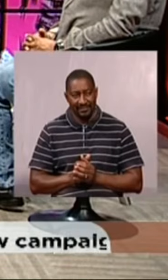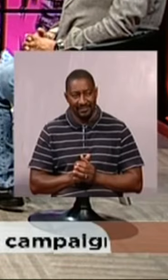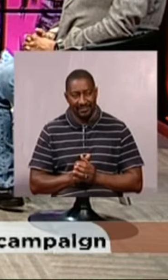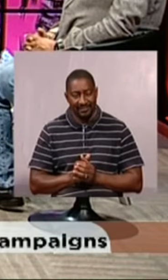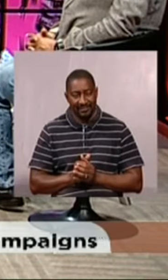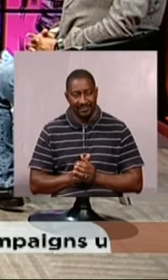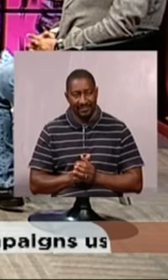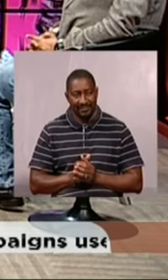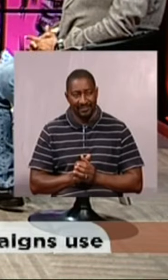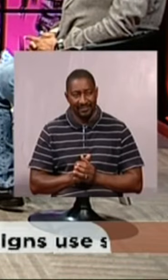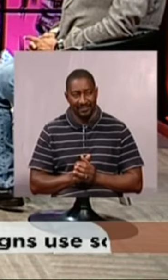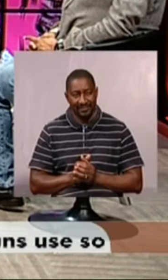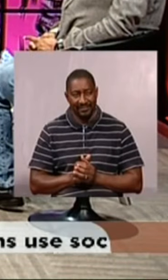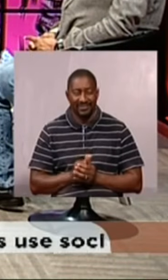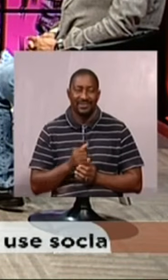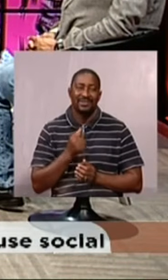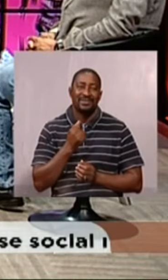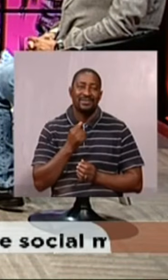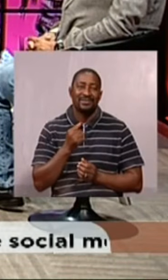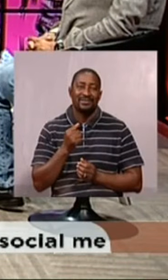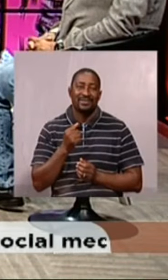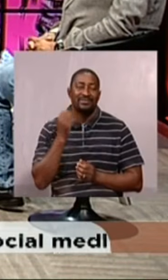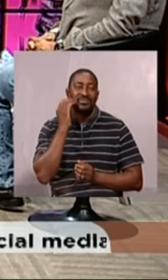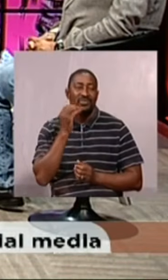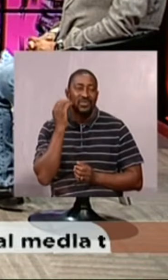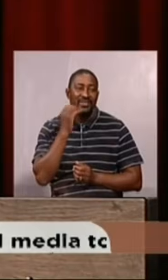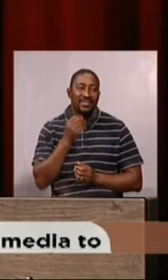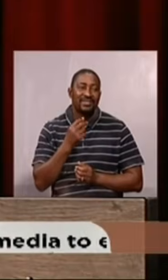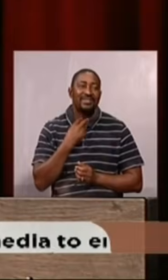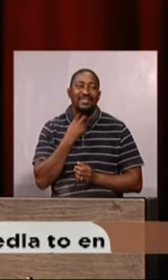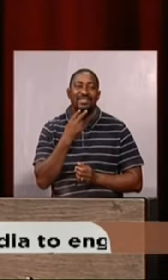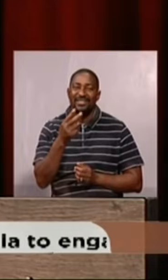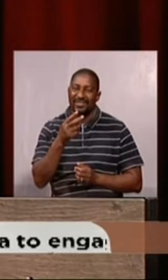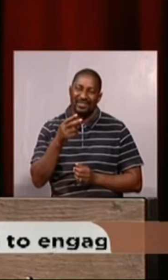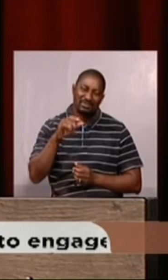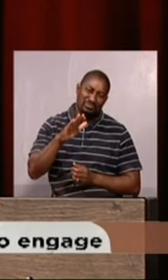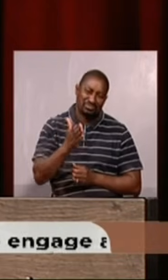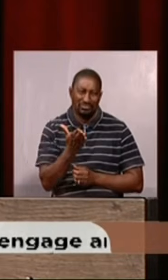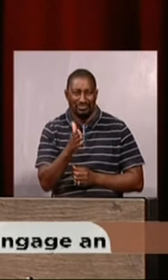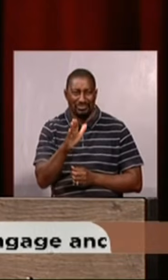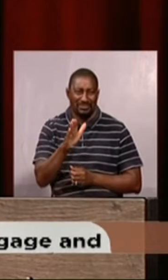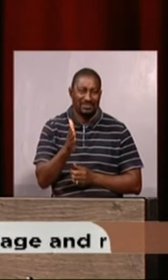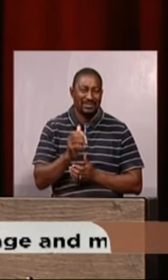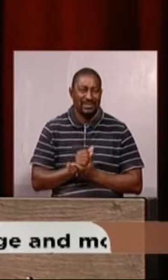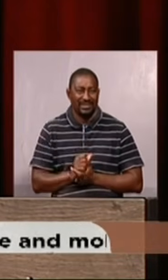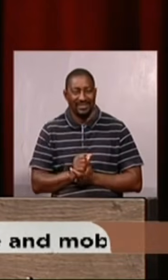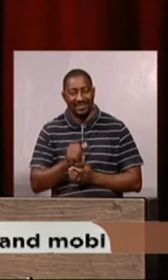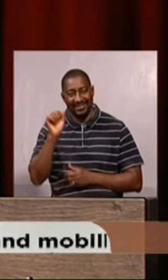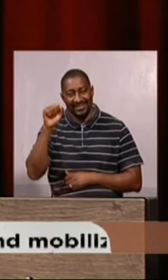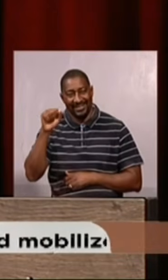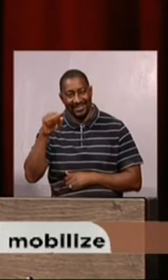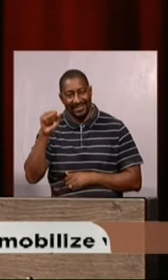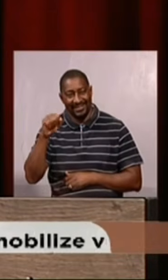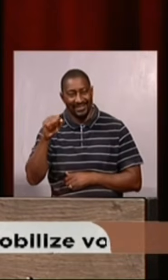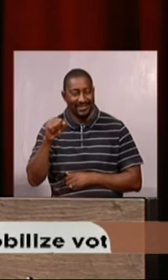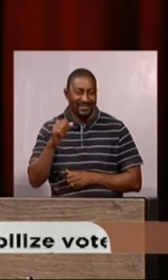All right, thank you. Unfortunately, the sound was a bit too poor, but I don't know if you guys picked up a thing or two there. But if